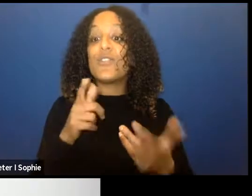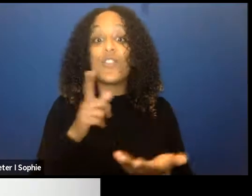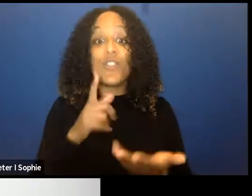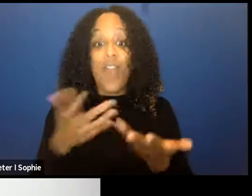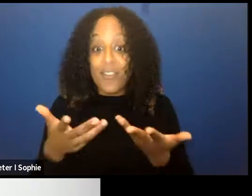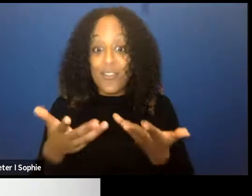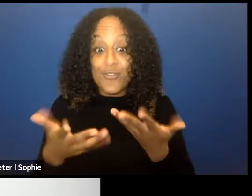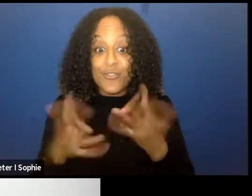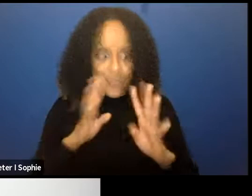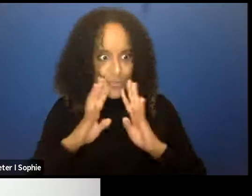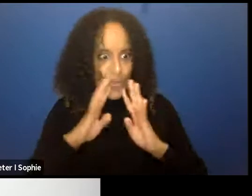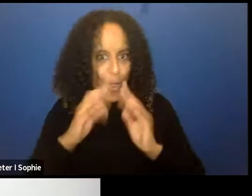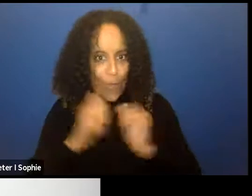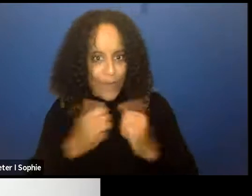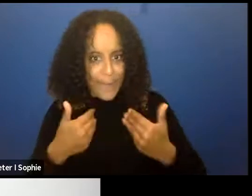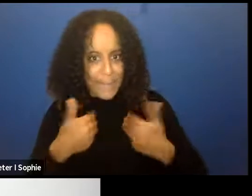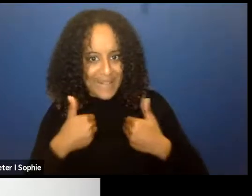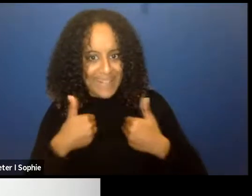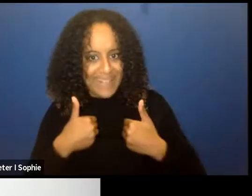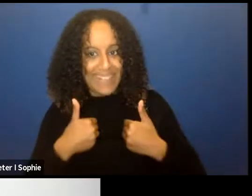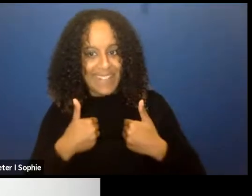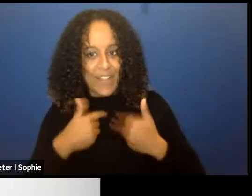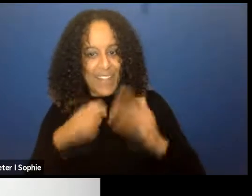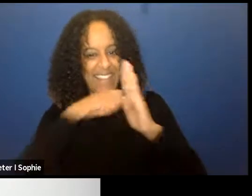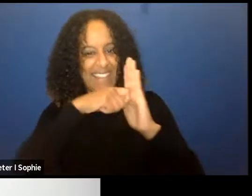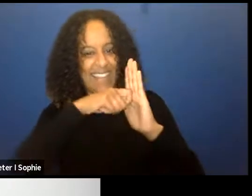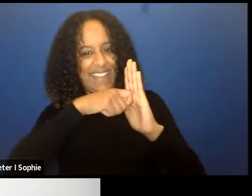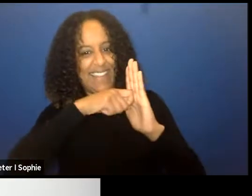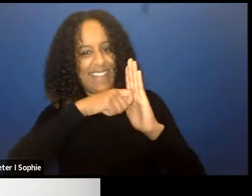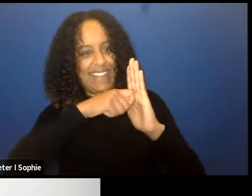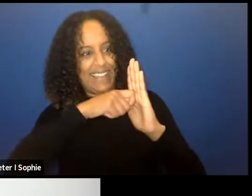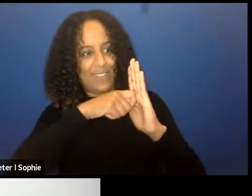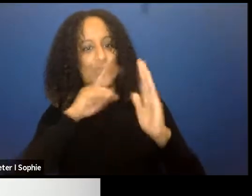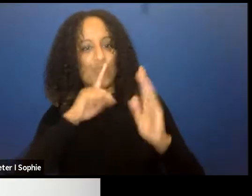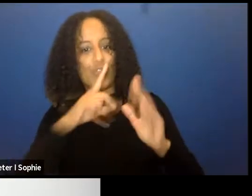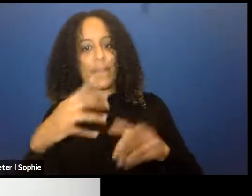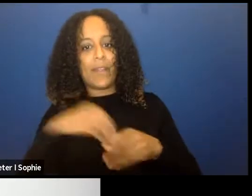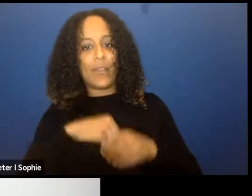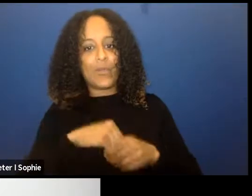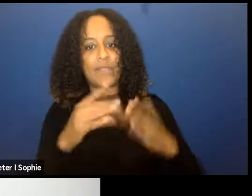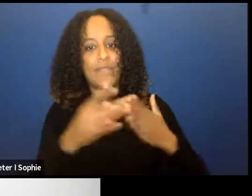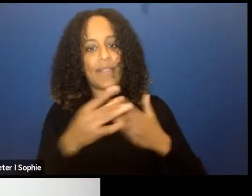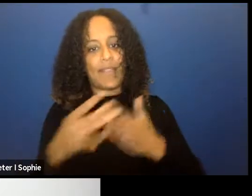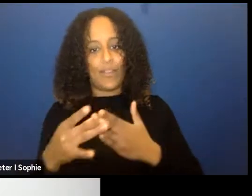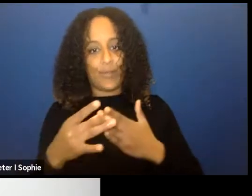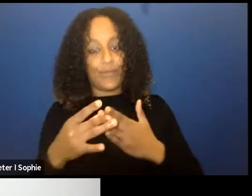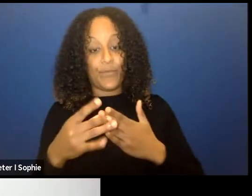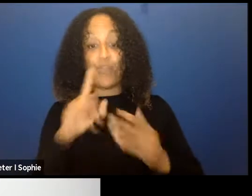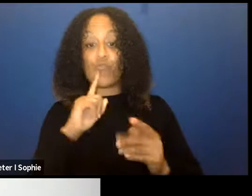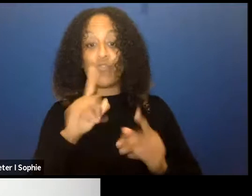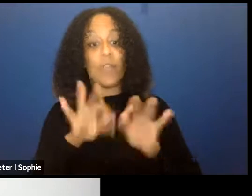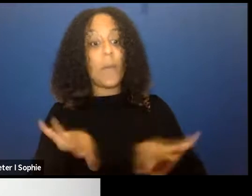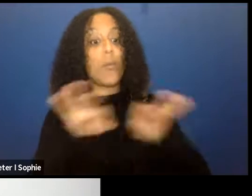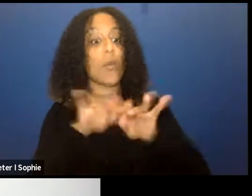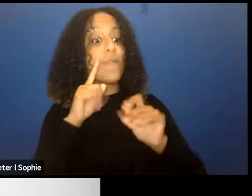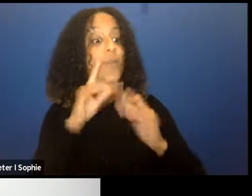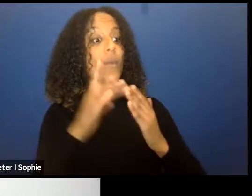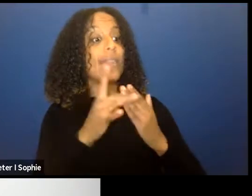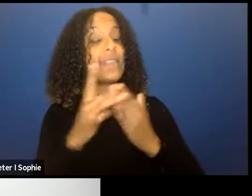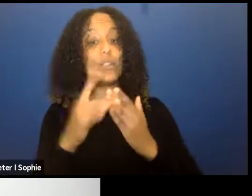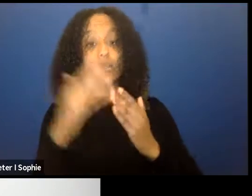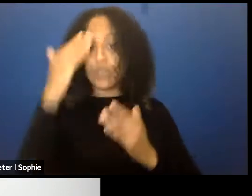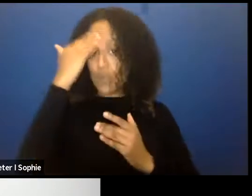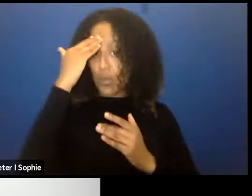me. Those are really key to being an inclusive leader. And I think that it's so important for leaders to know